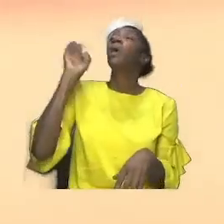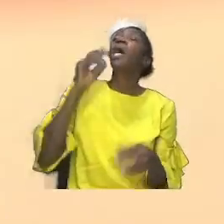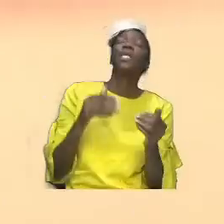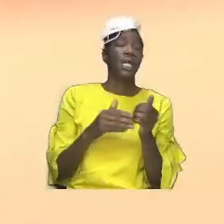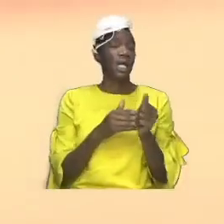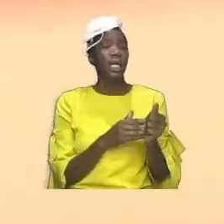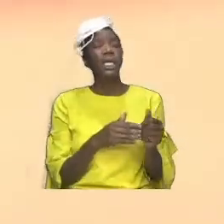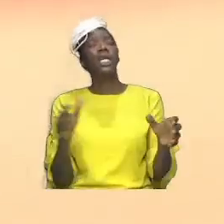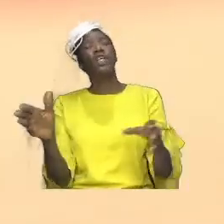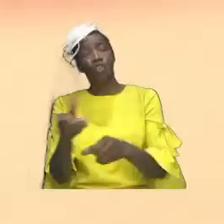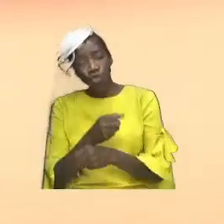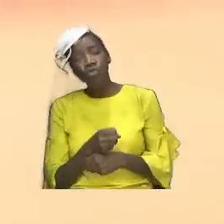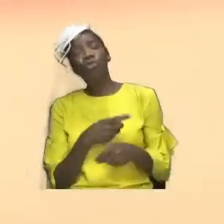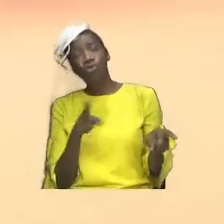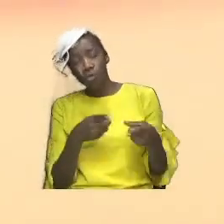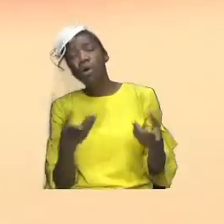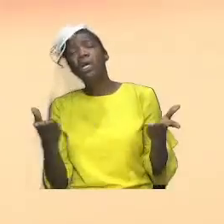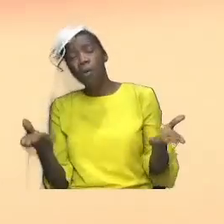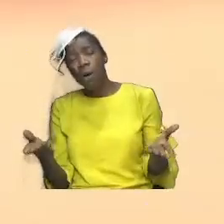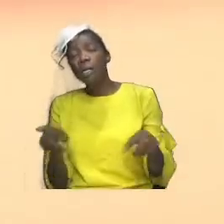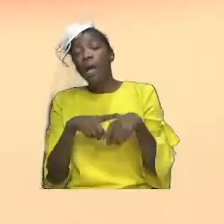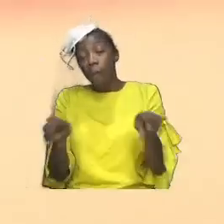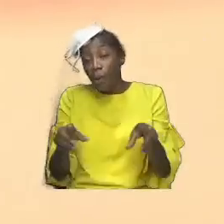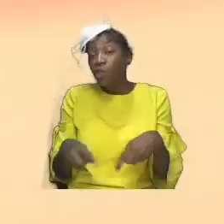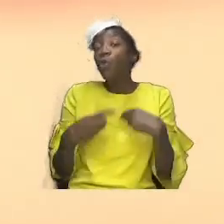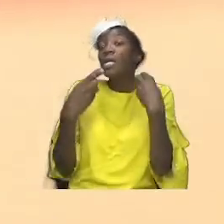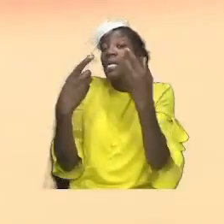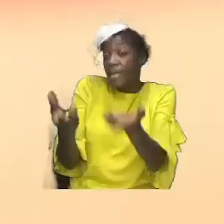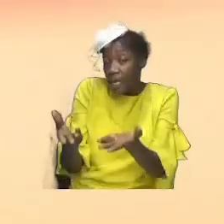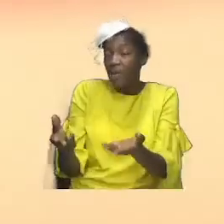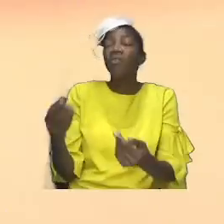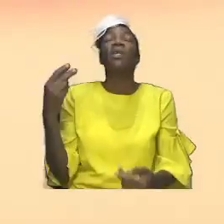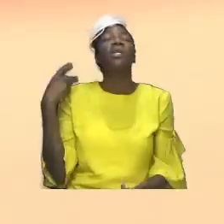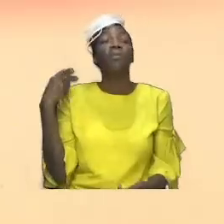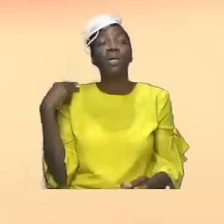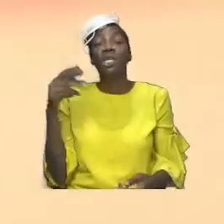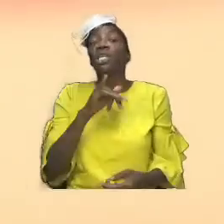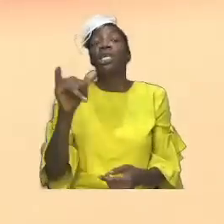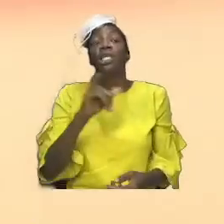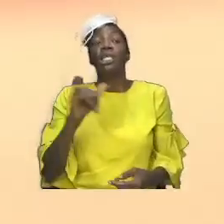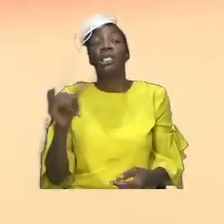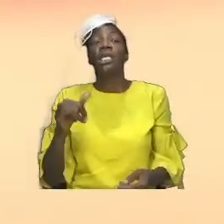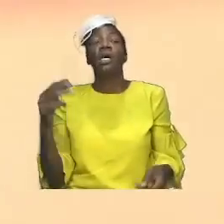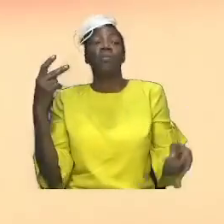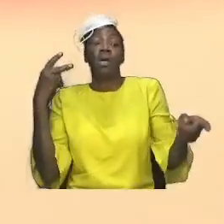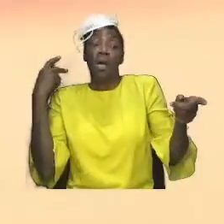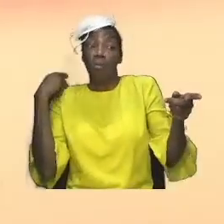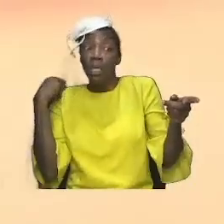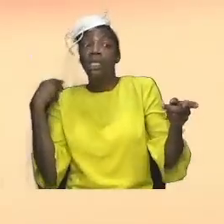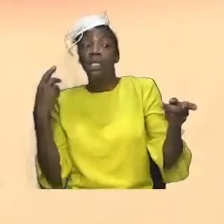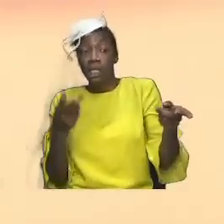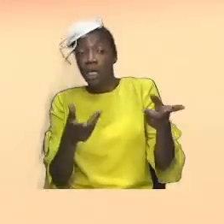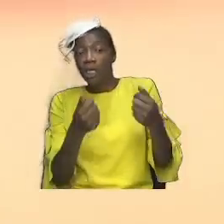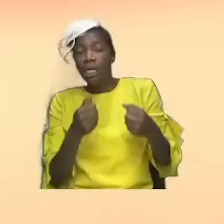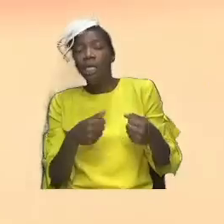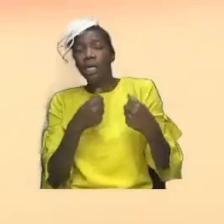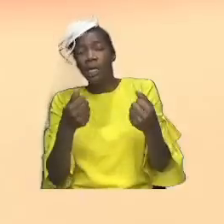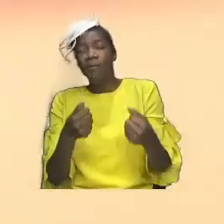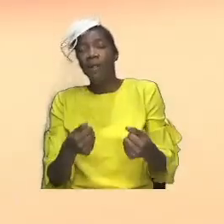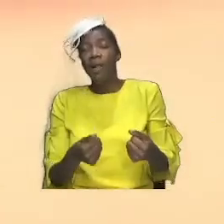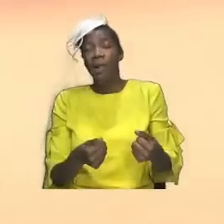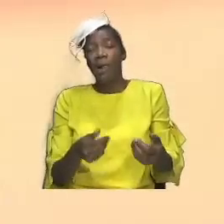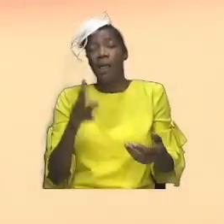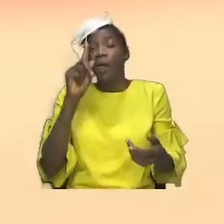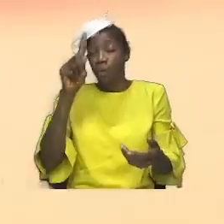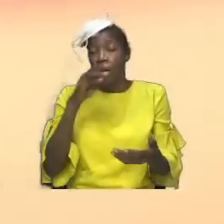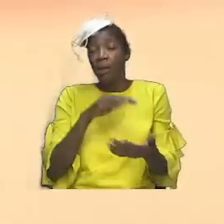they want. No. But you will give it to the politician, and the same politician take it. You give them $1,500,000, might go here and the